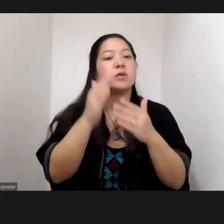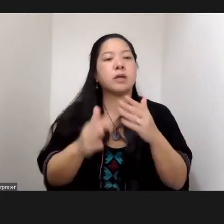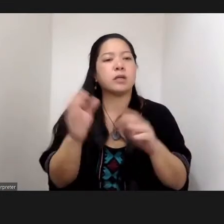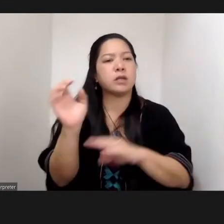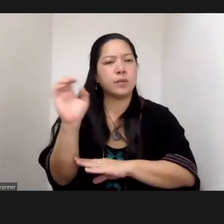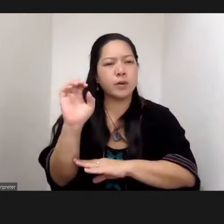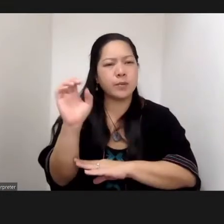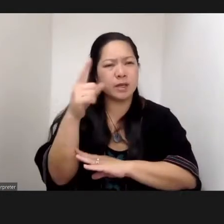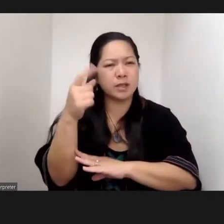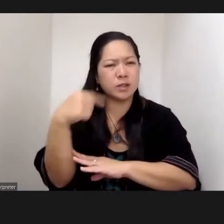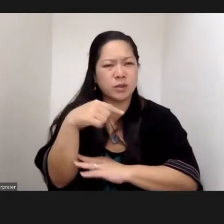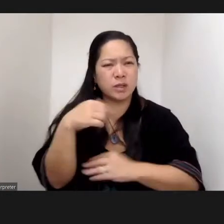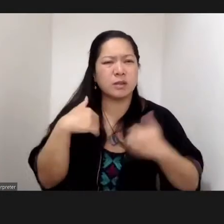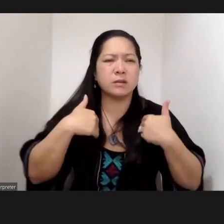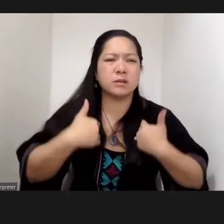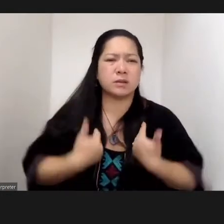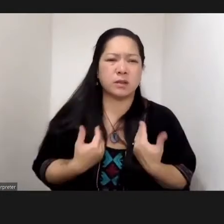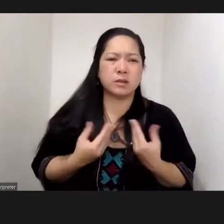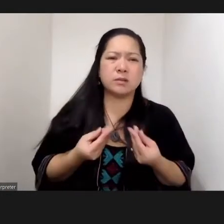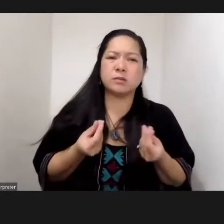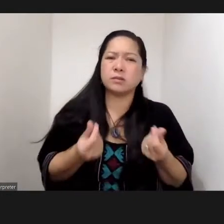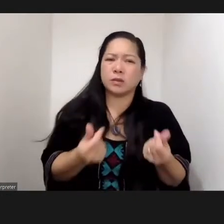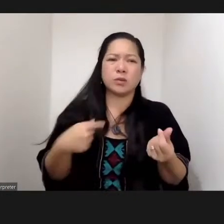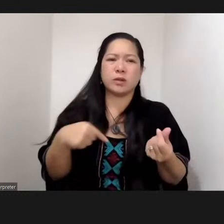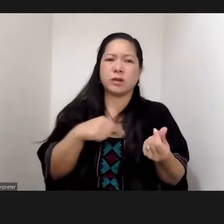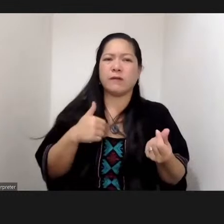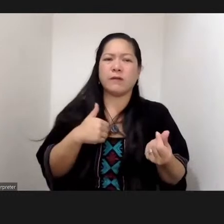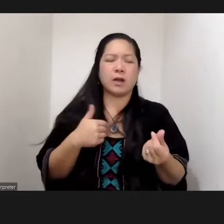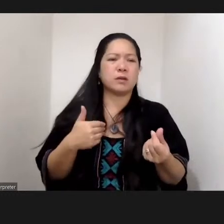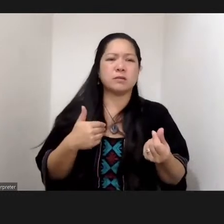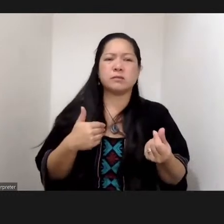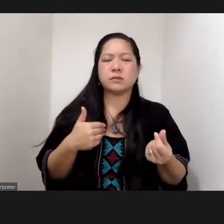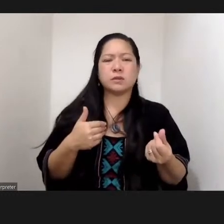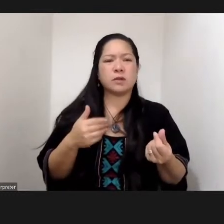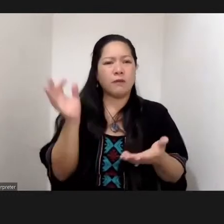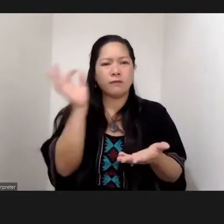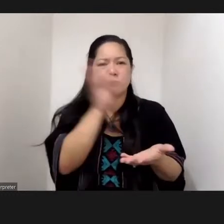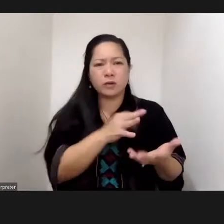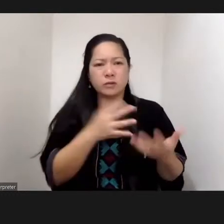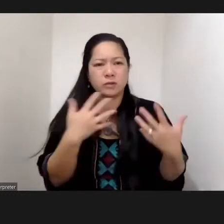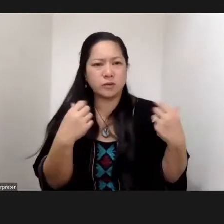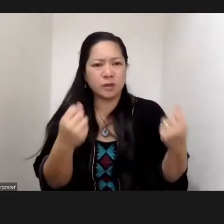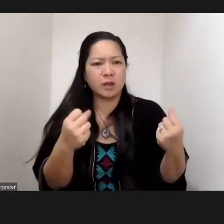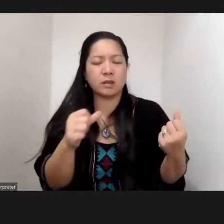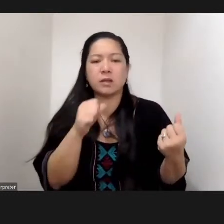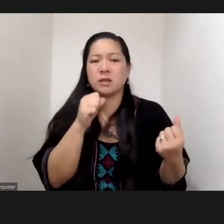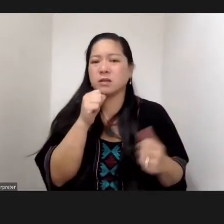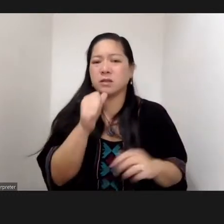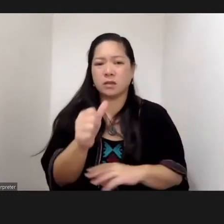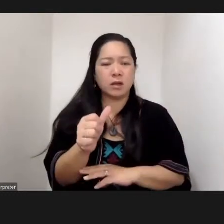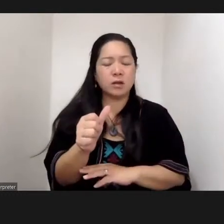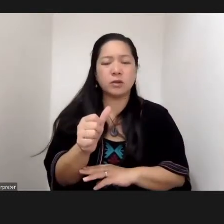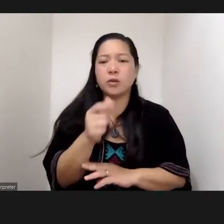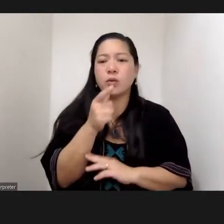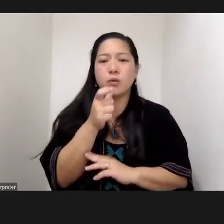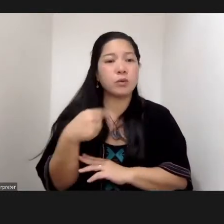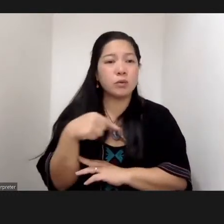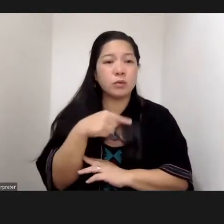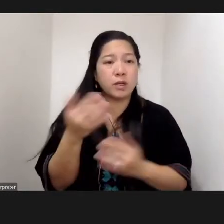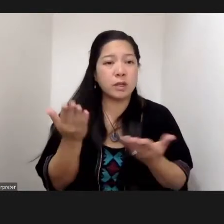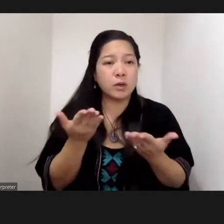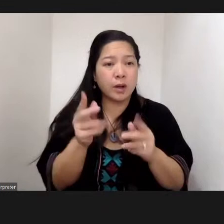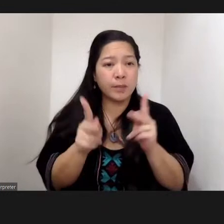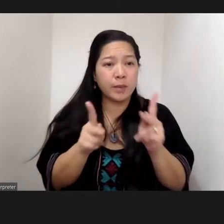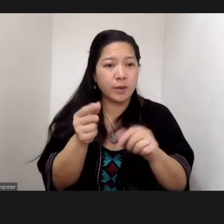we are tired, because we have false confidence. This is not who we are as a